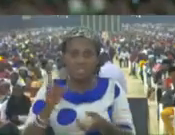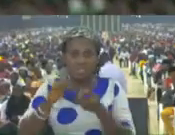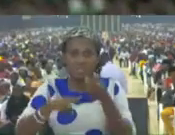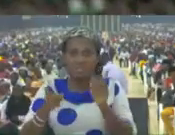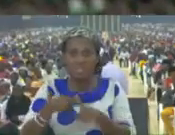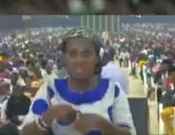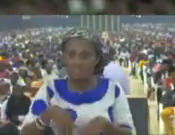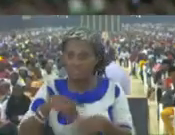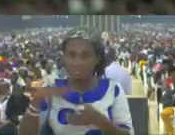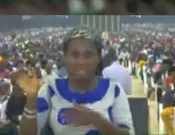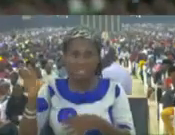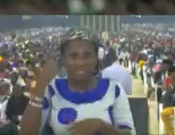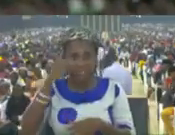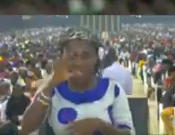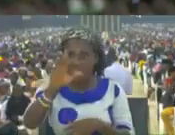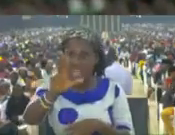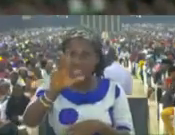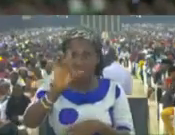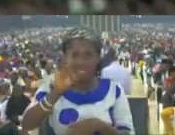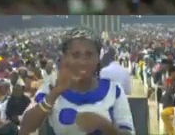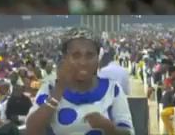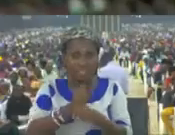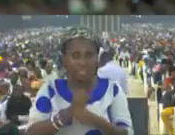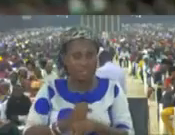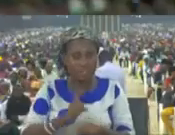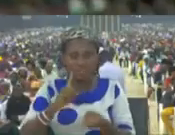say, forget that case.